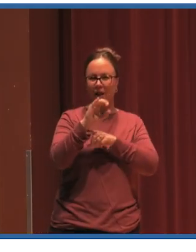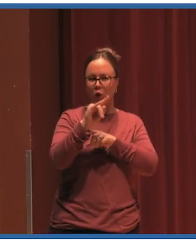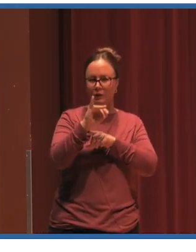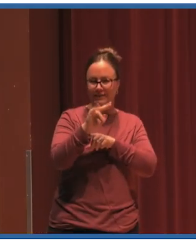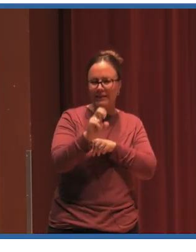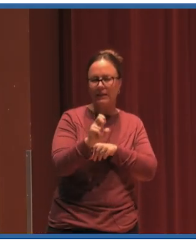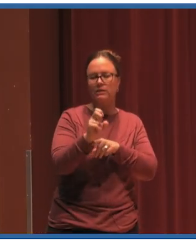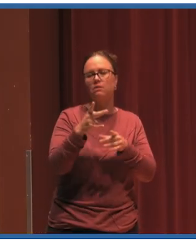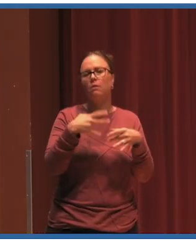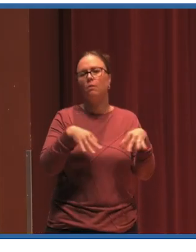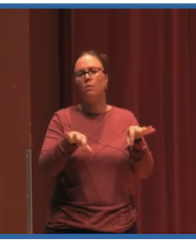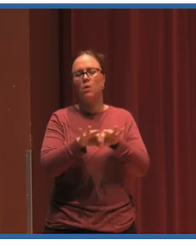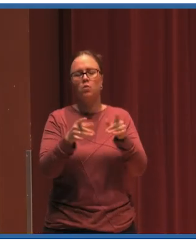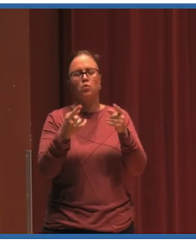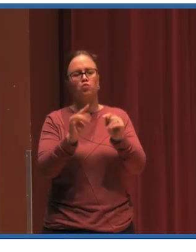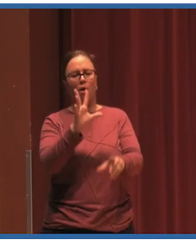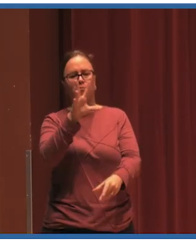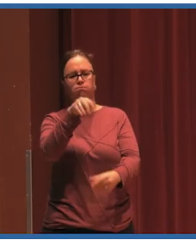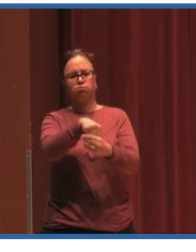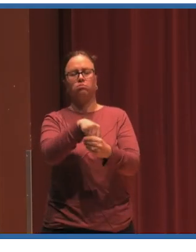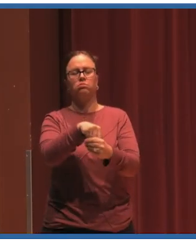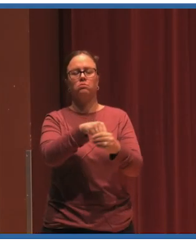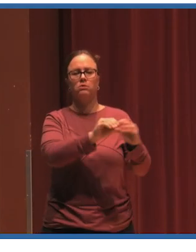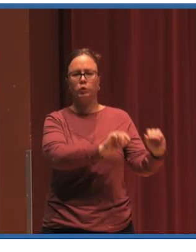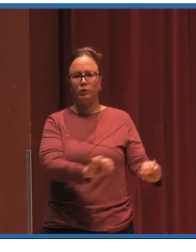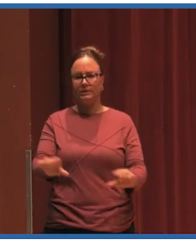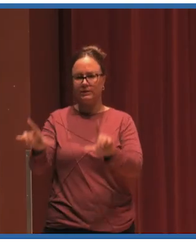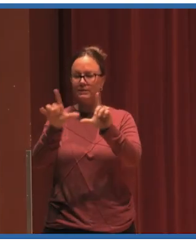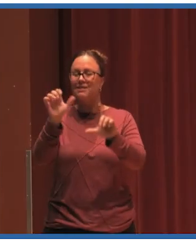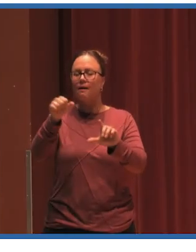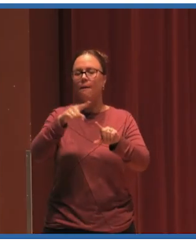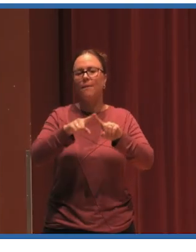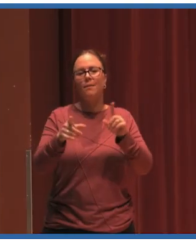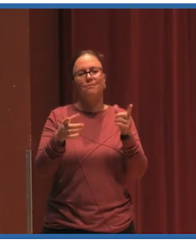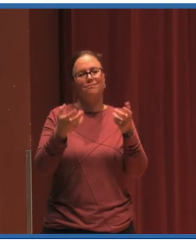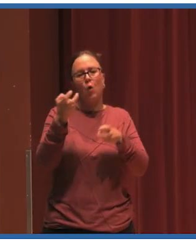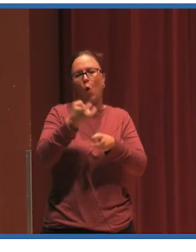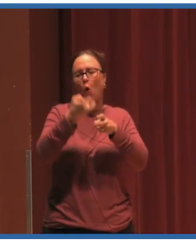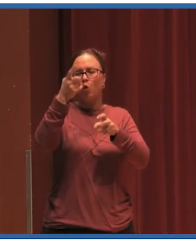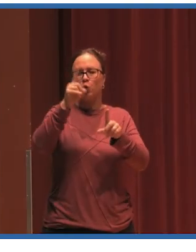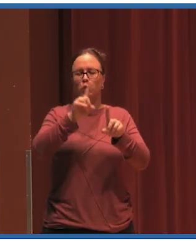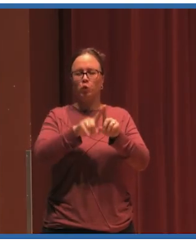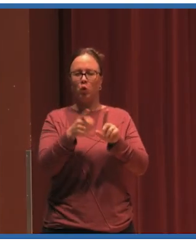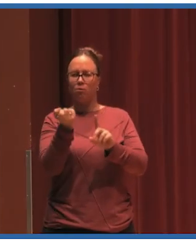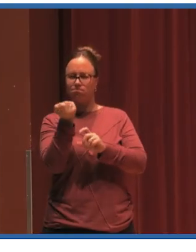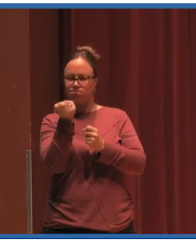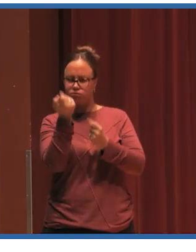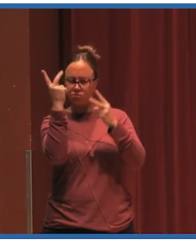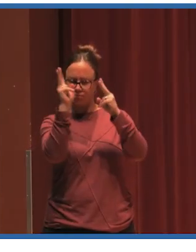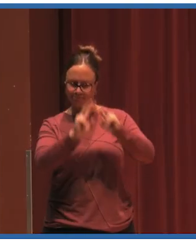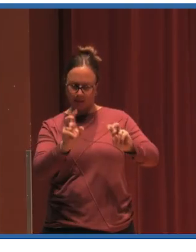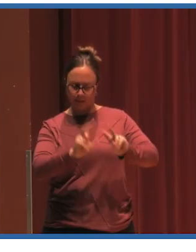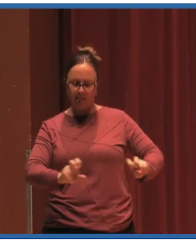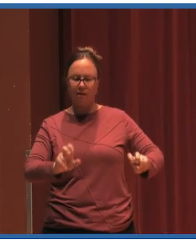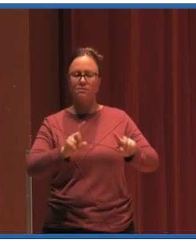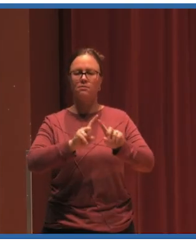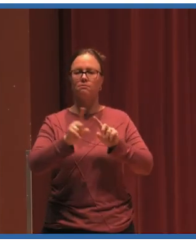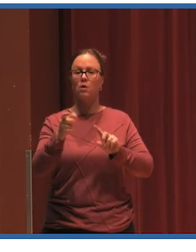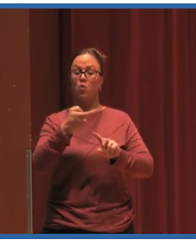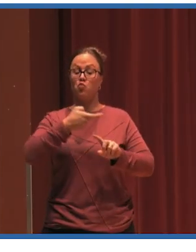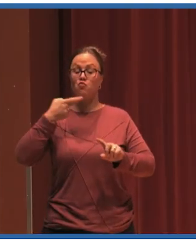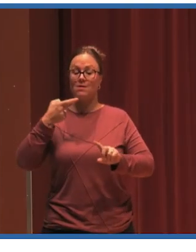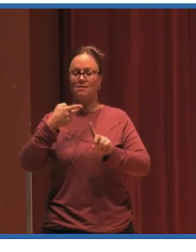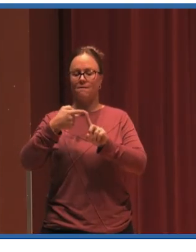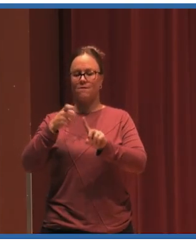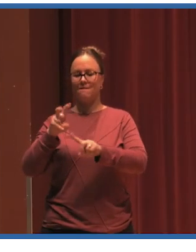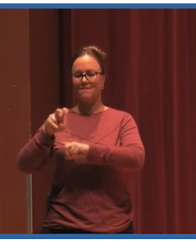to try to incorporate that into our slides, but it's just a little bit harder to interpret what the risk is from vaping